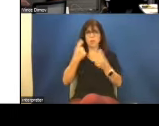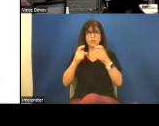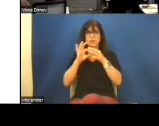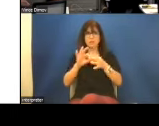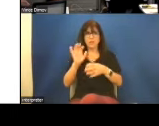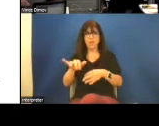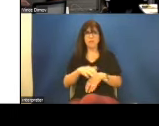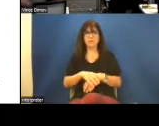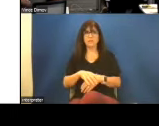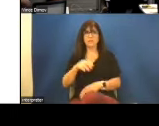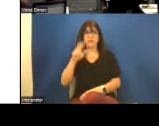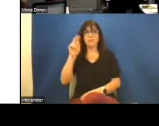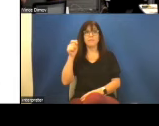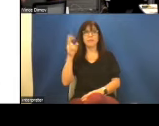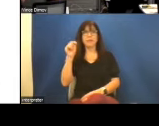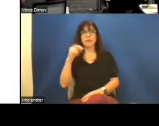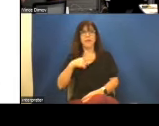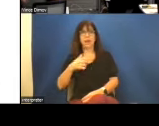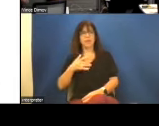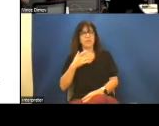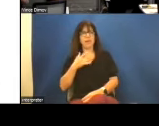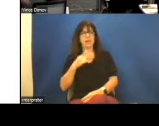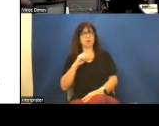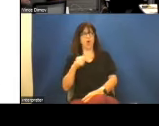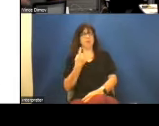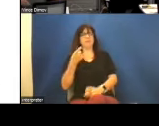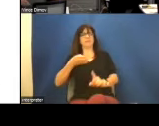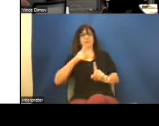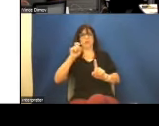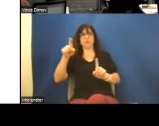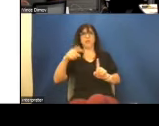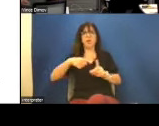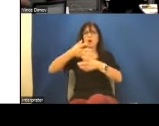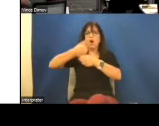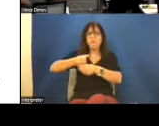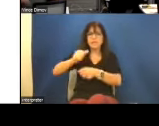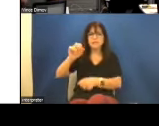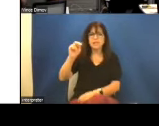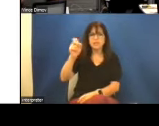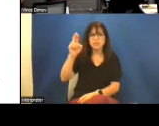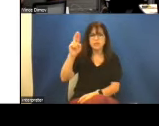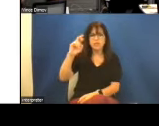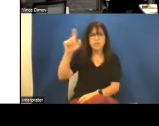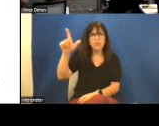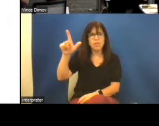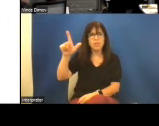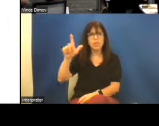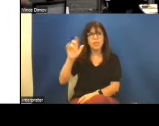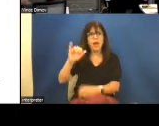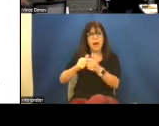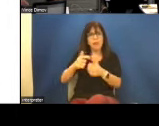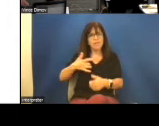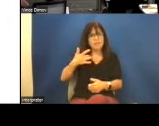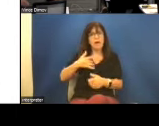that? Yeah. I feel like I have all the questions. No. Confidence interval, Uh-huh. I'm not sure is that how I